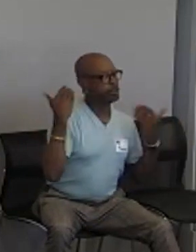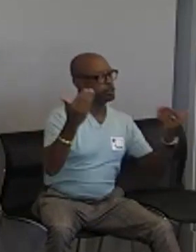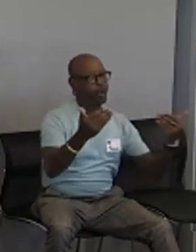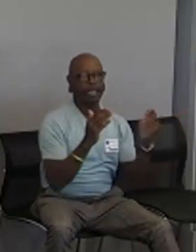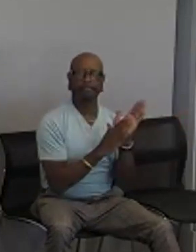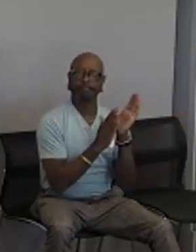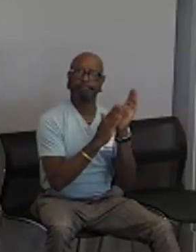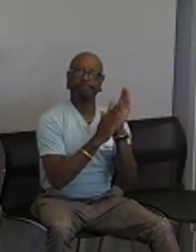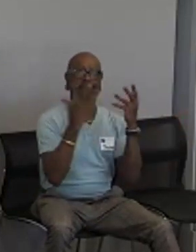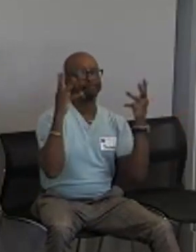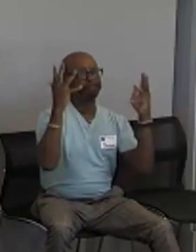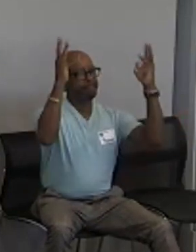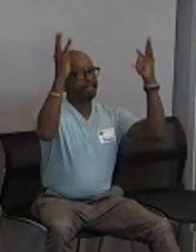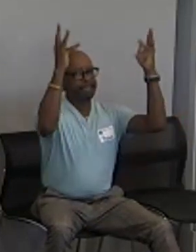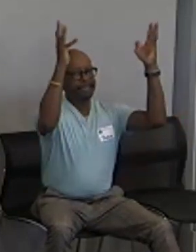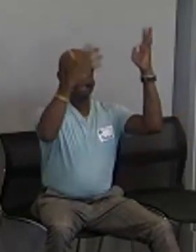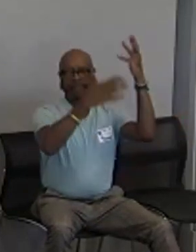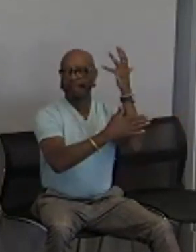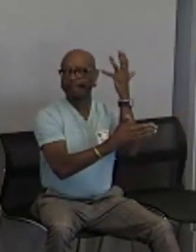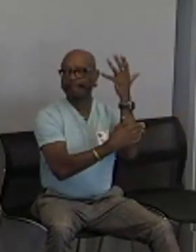hand.